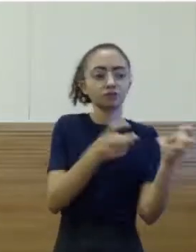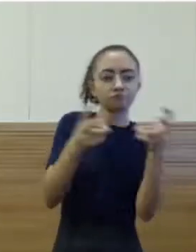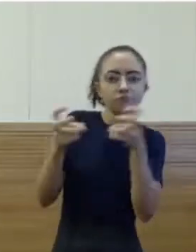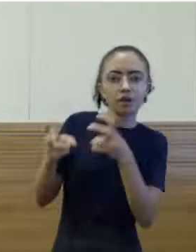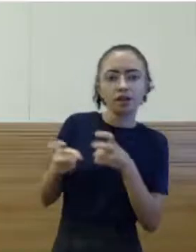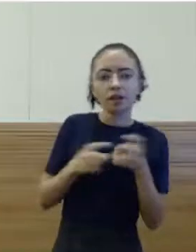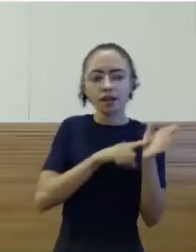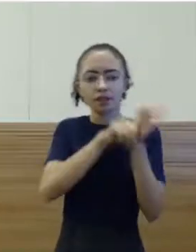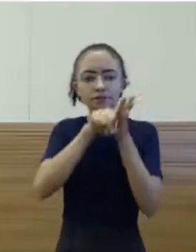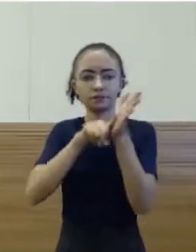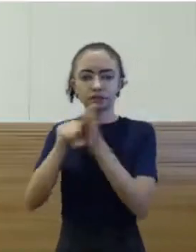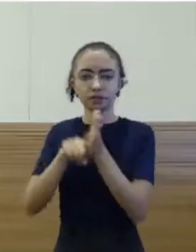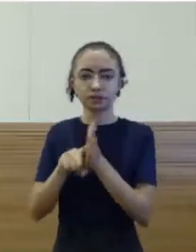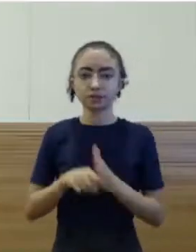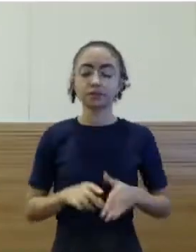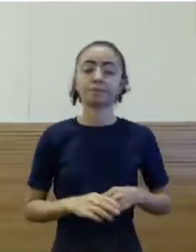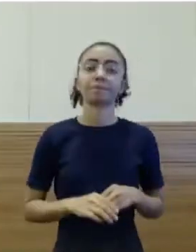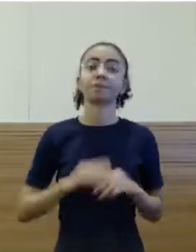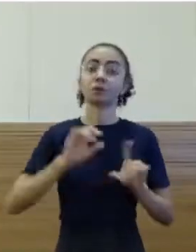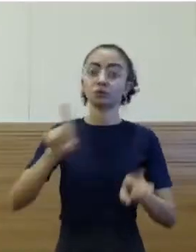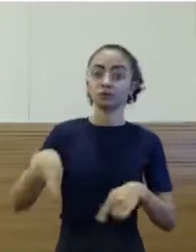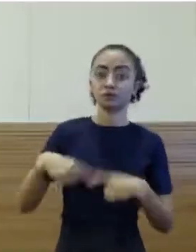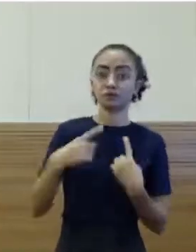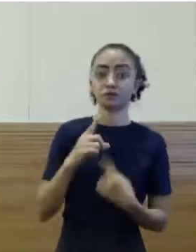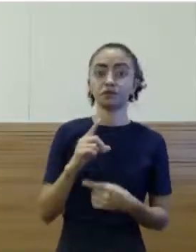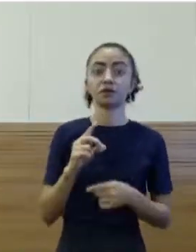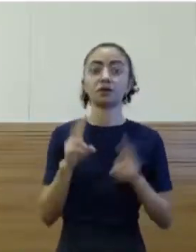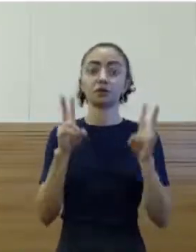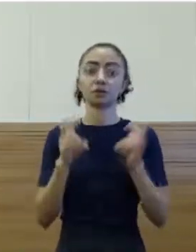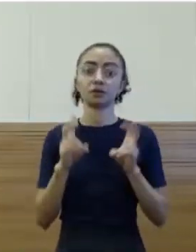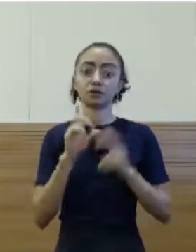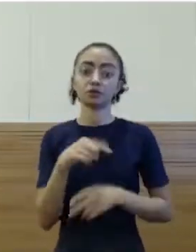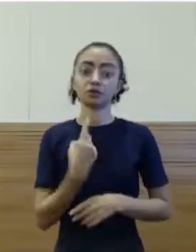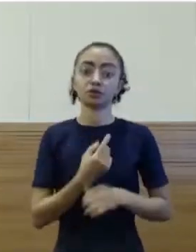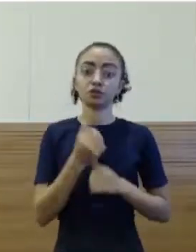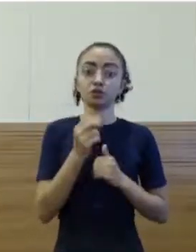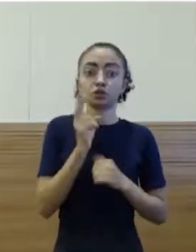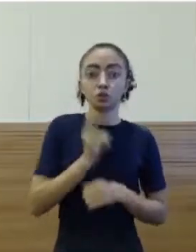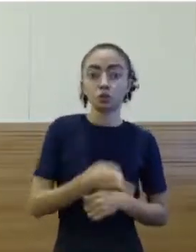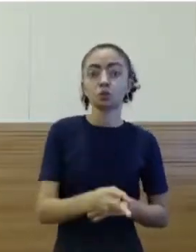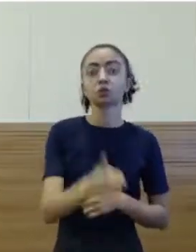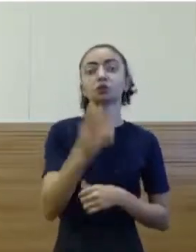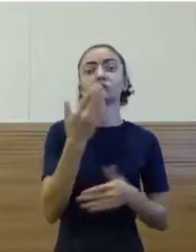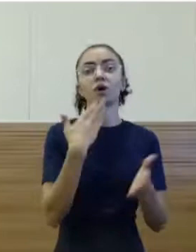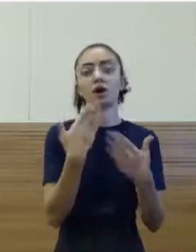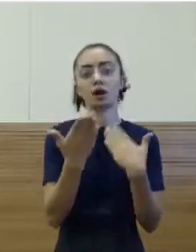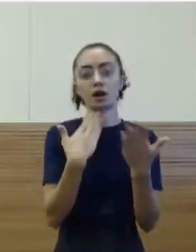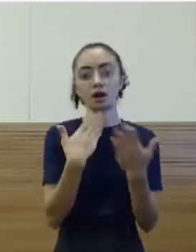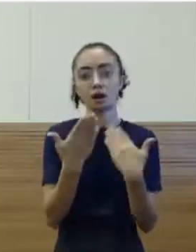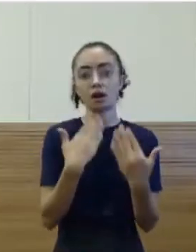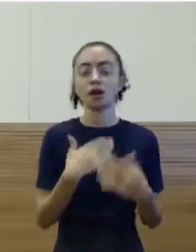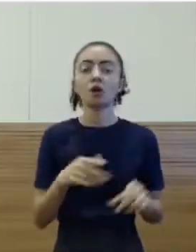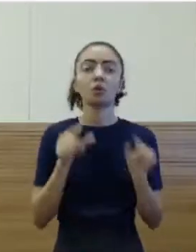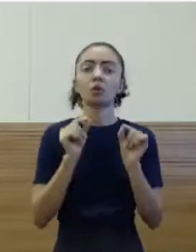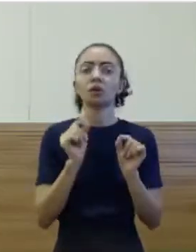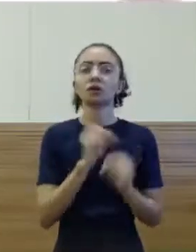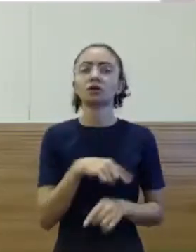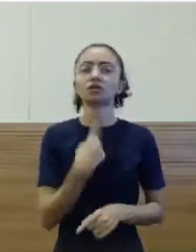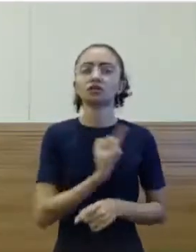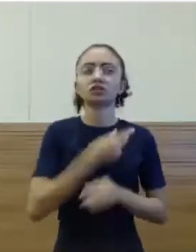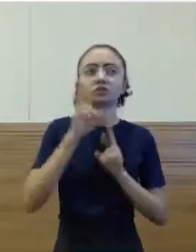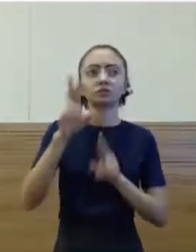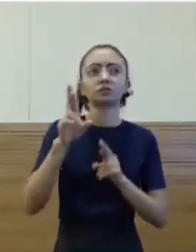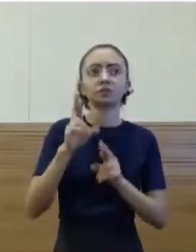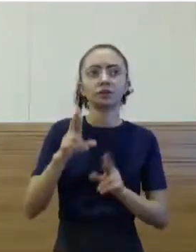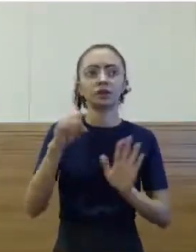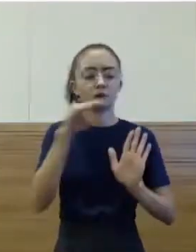strategies of investigation, it's a great challenge. It's something we should continue to talk about, to imagine